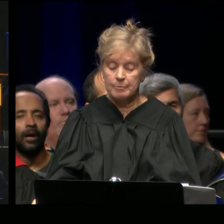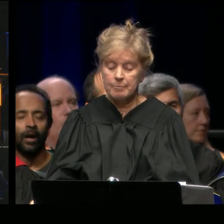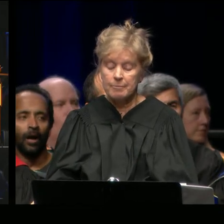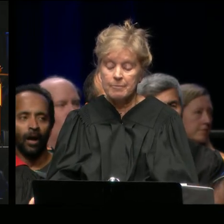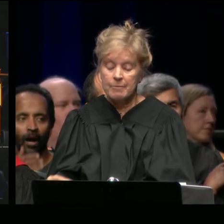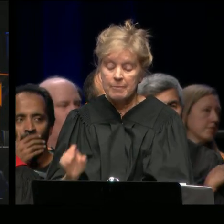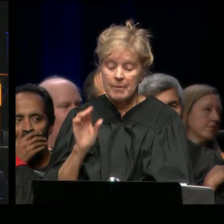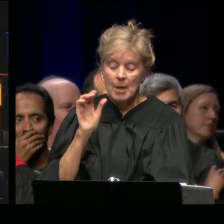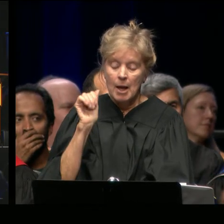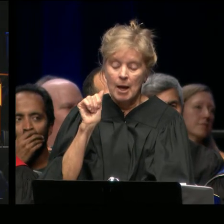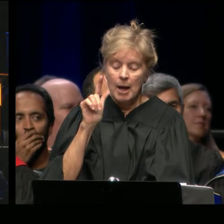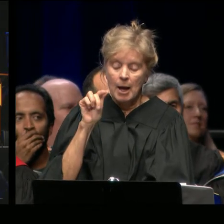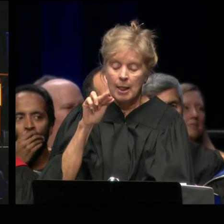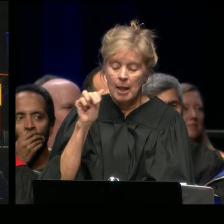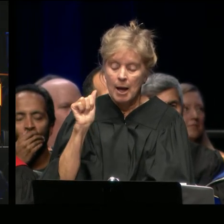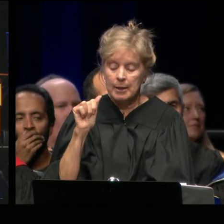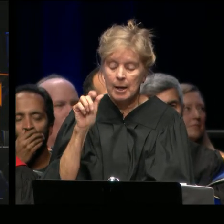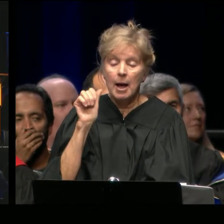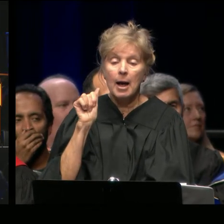Alana Ali.